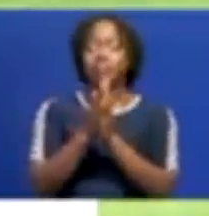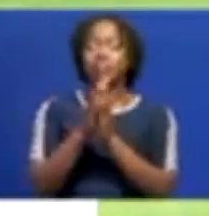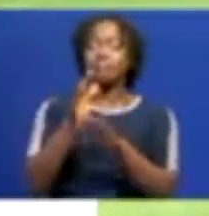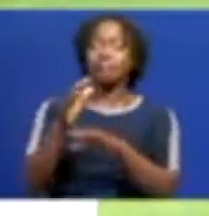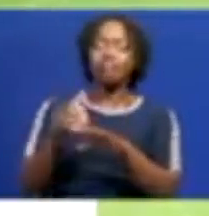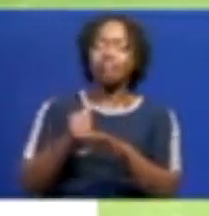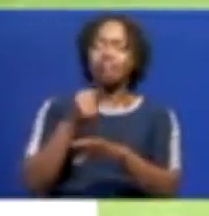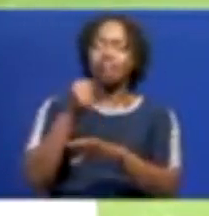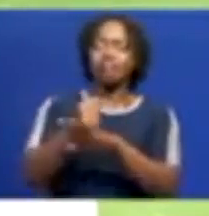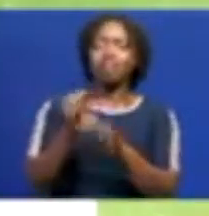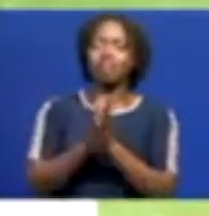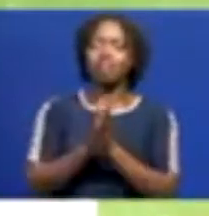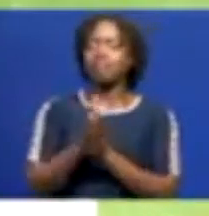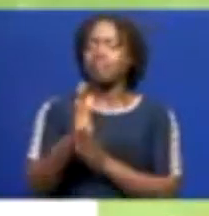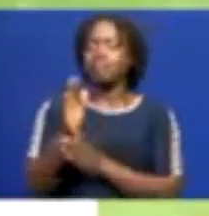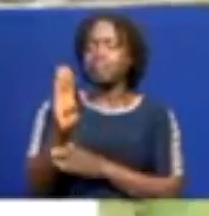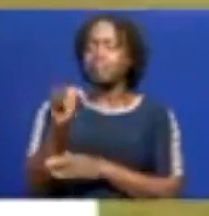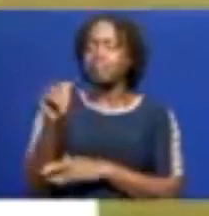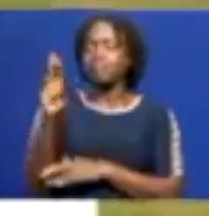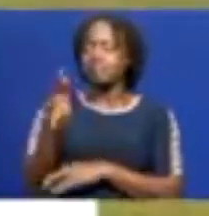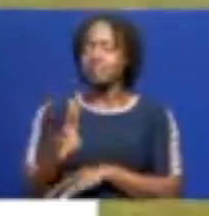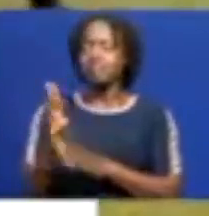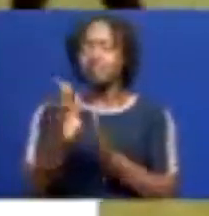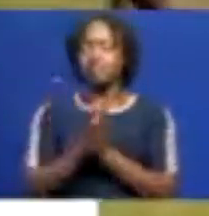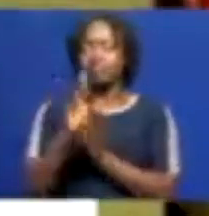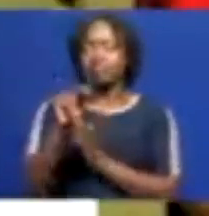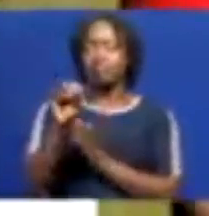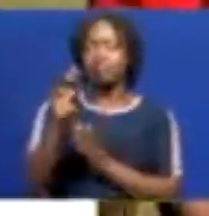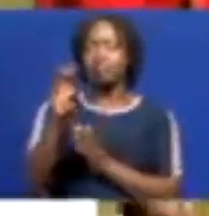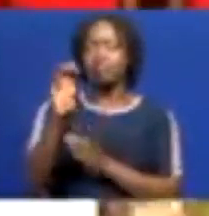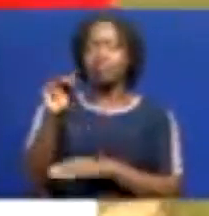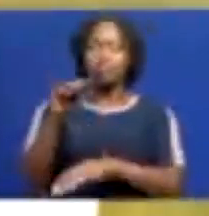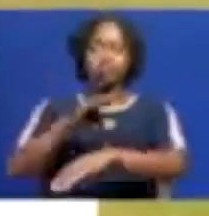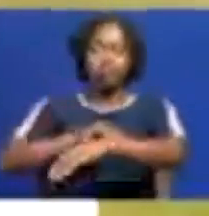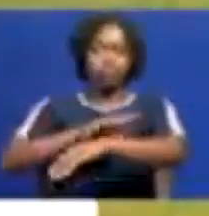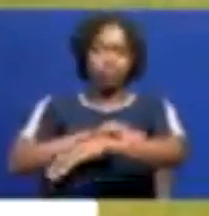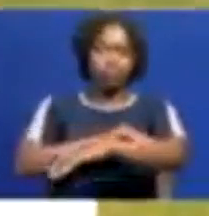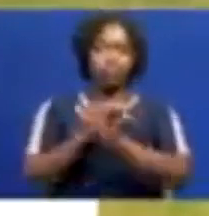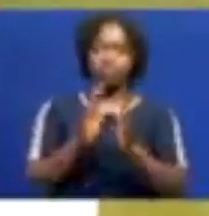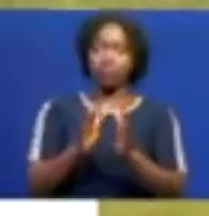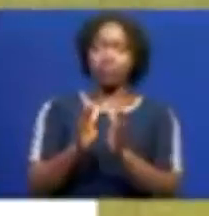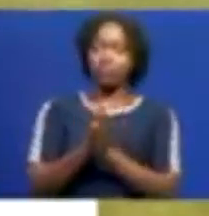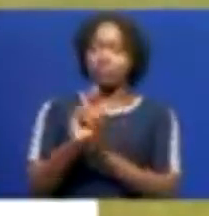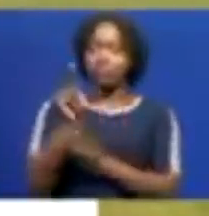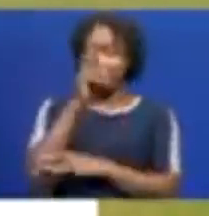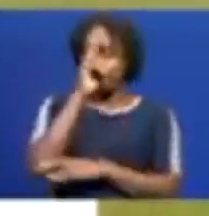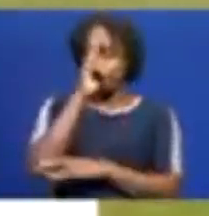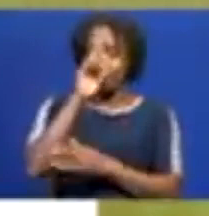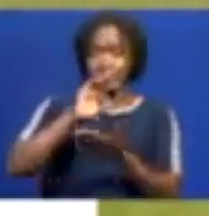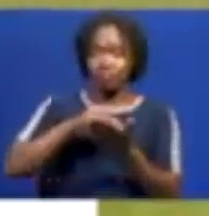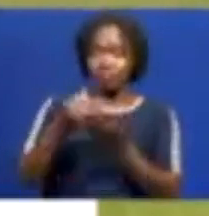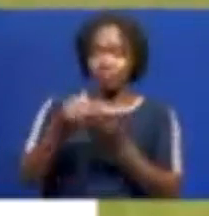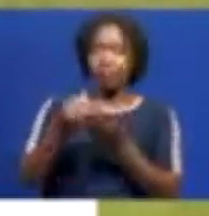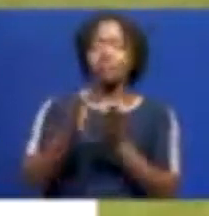on board as an assistant coach and Noel Mandi as a physiotherapist. Kenya Police FC held a fundraising